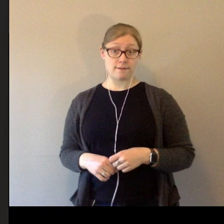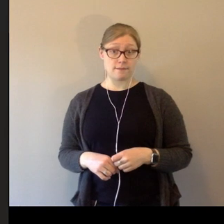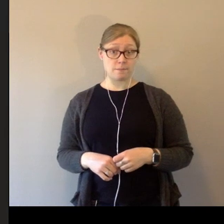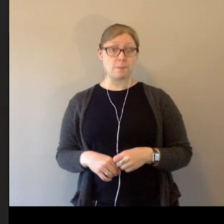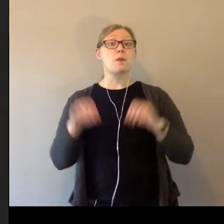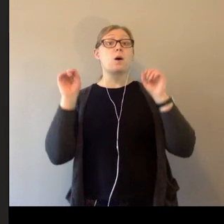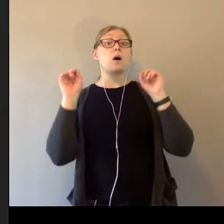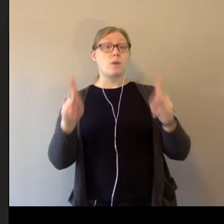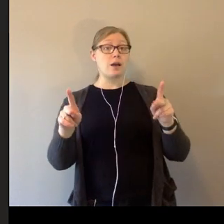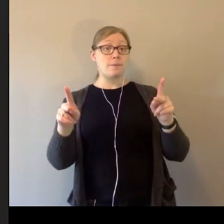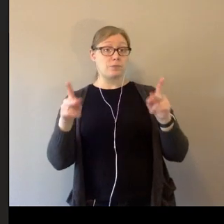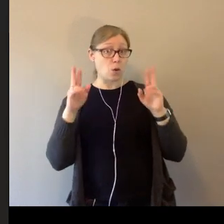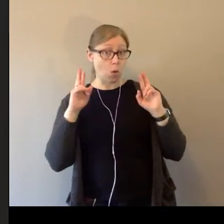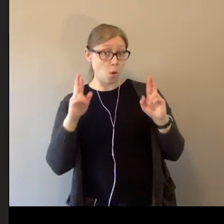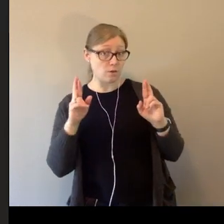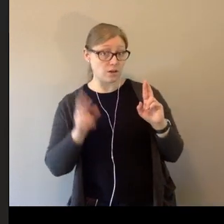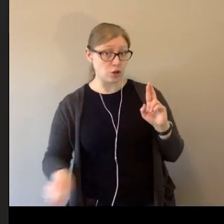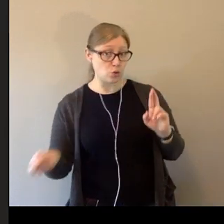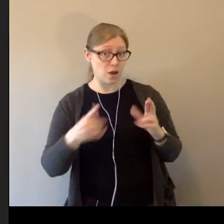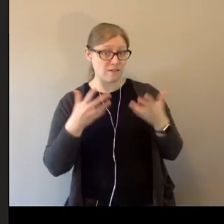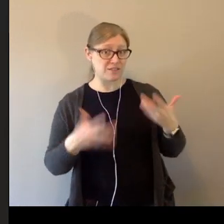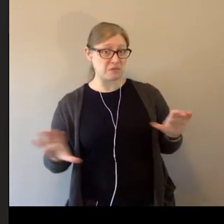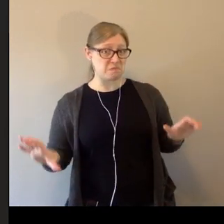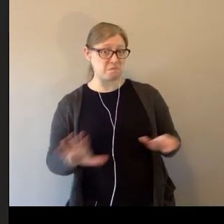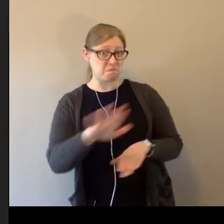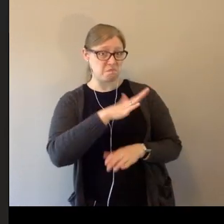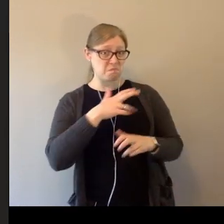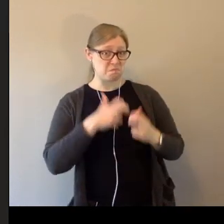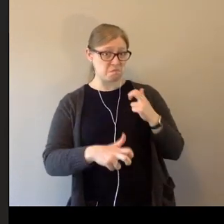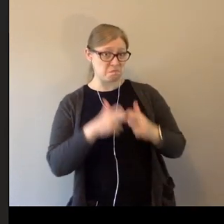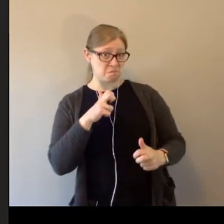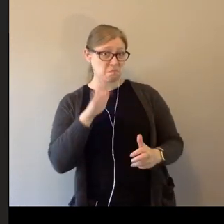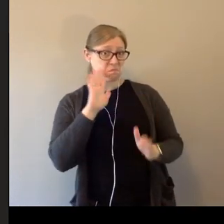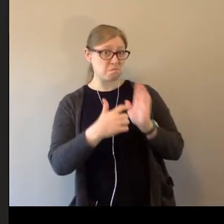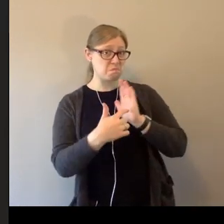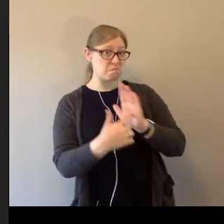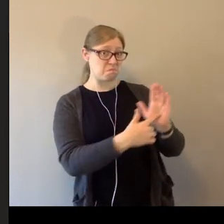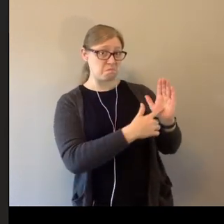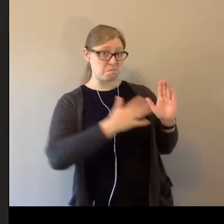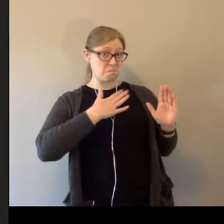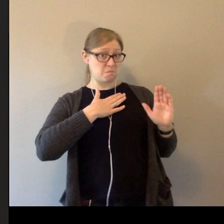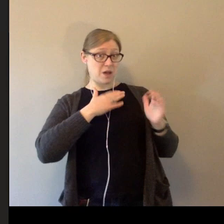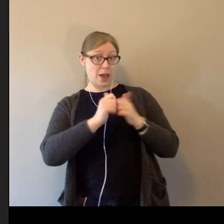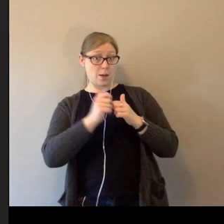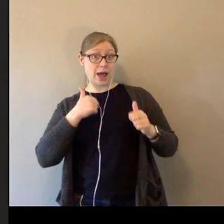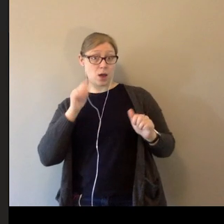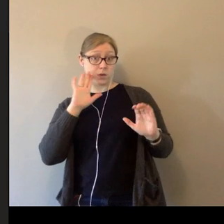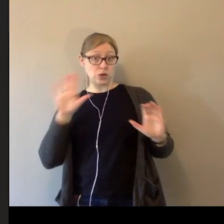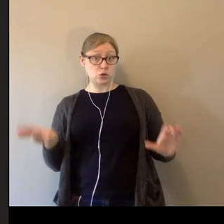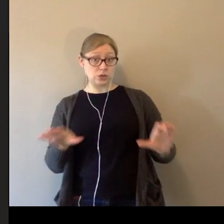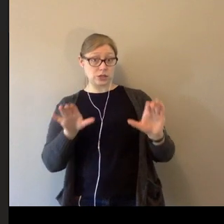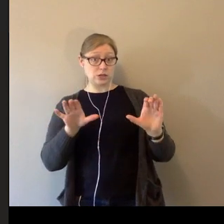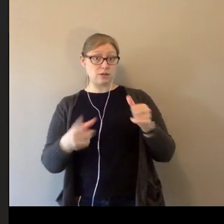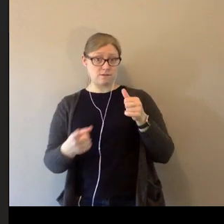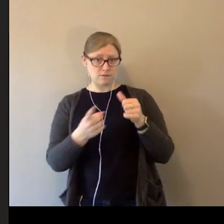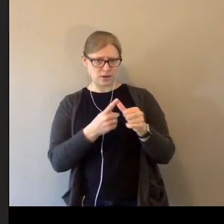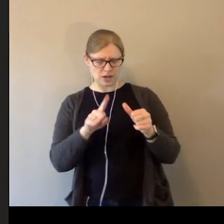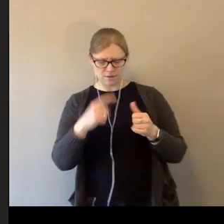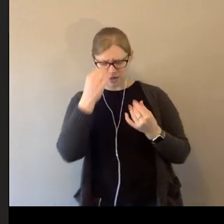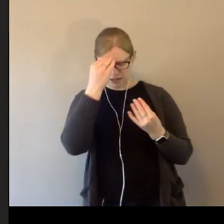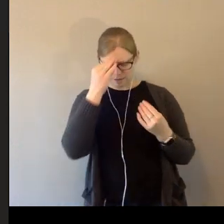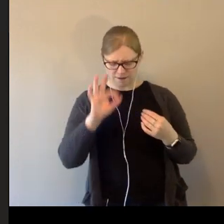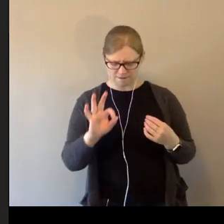Okay, so hopefully you've done your problem, and I will show you how I would do this. So one thing I would say is you have to think of factors